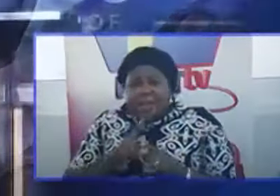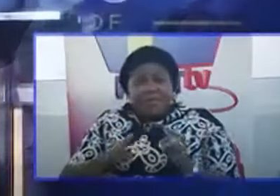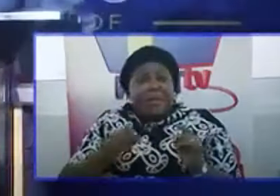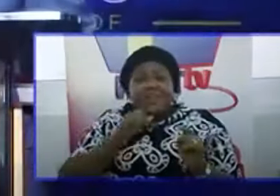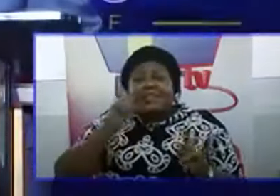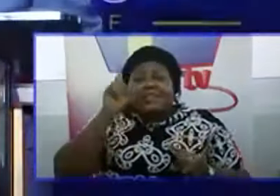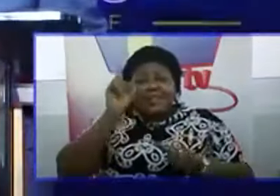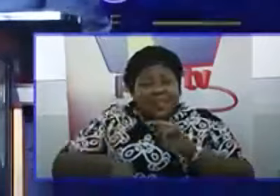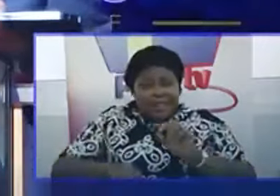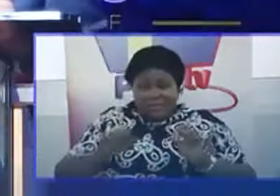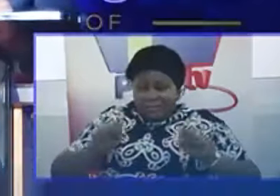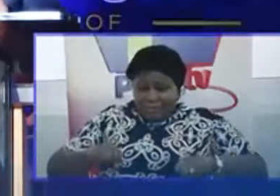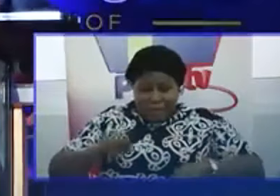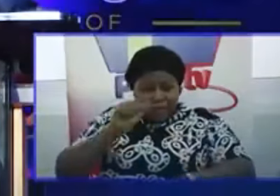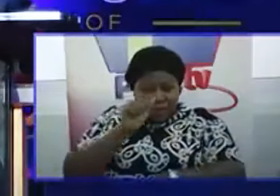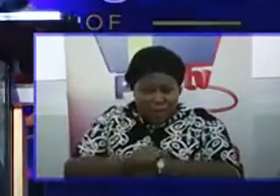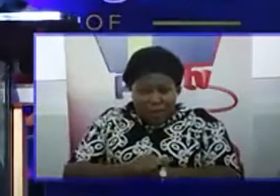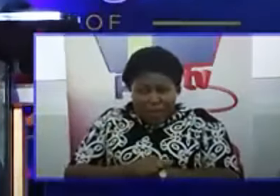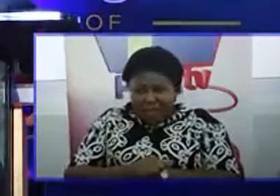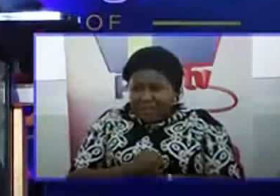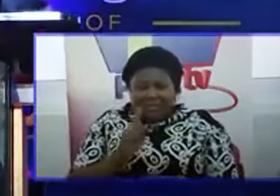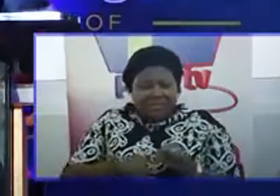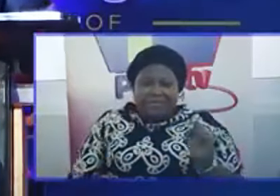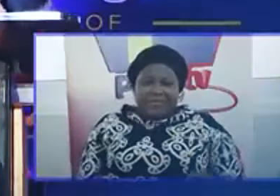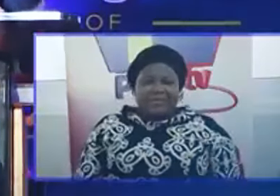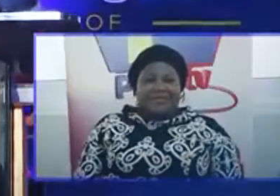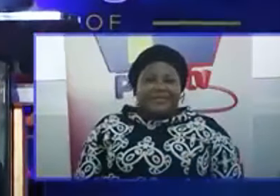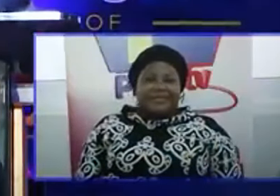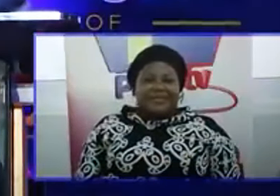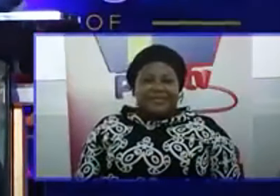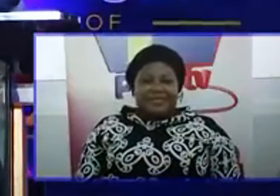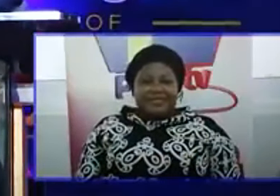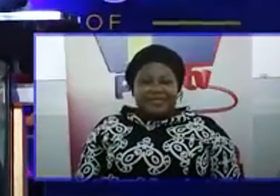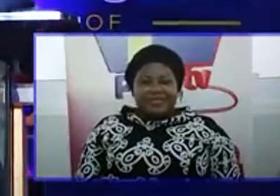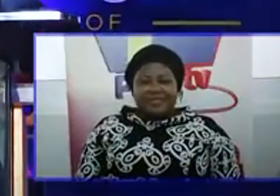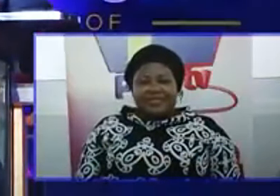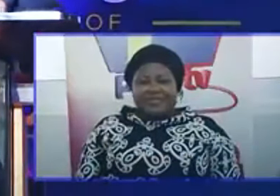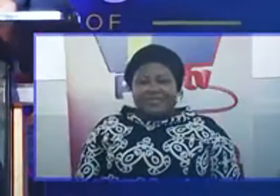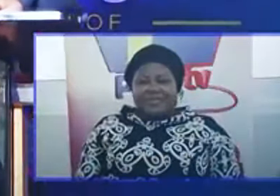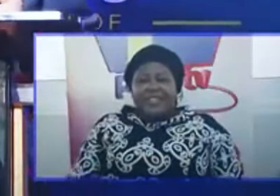also succeed. But when it comes to ability,